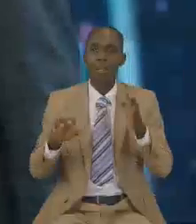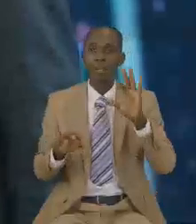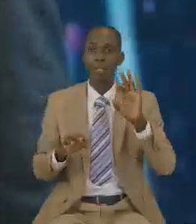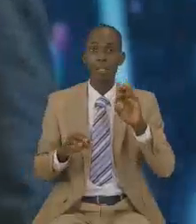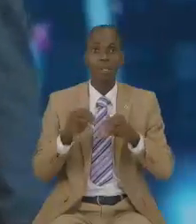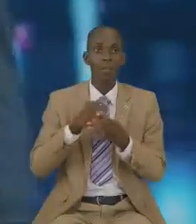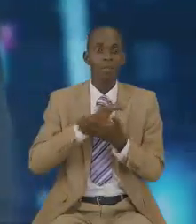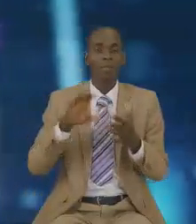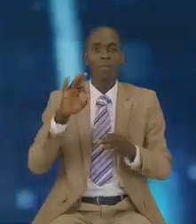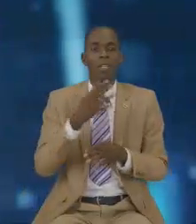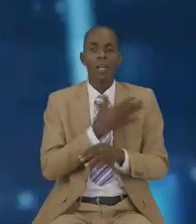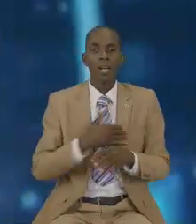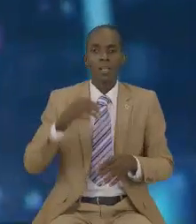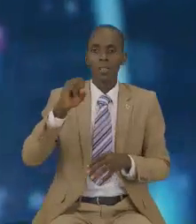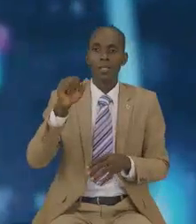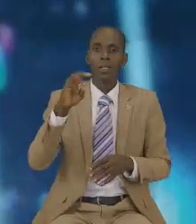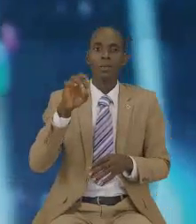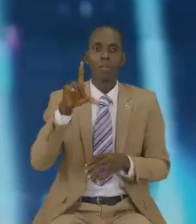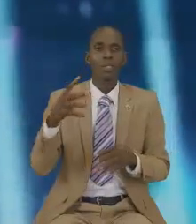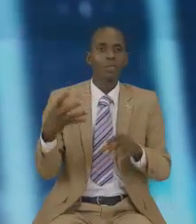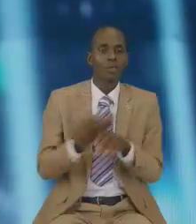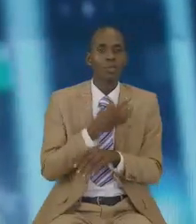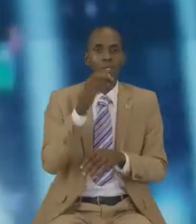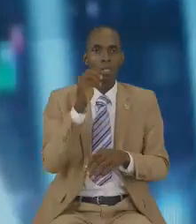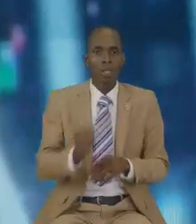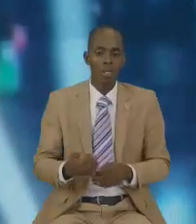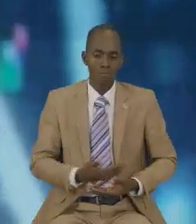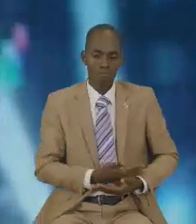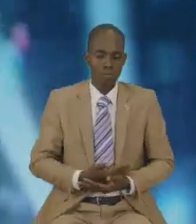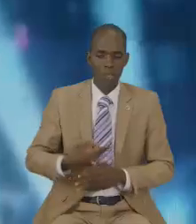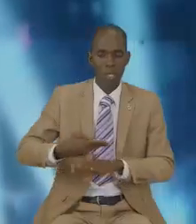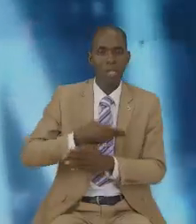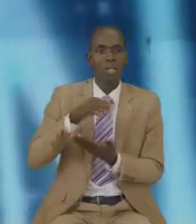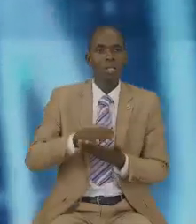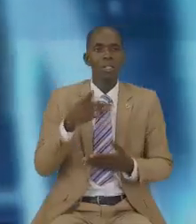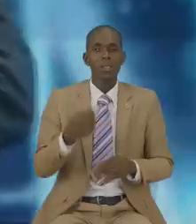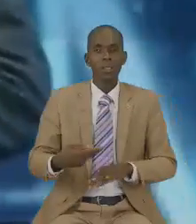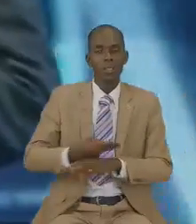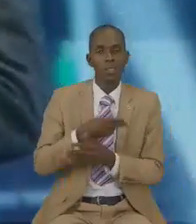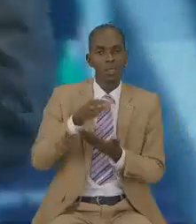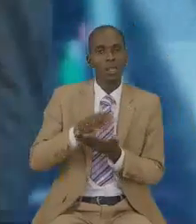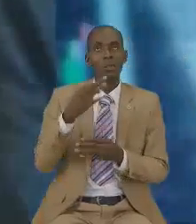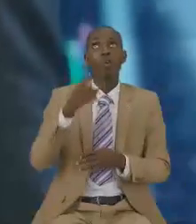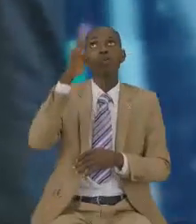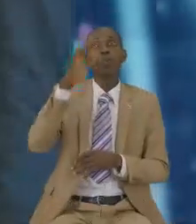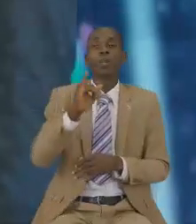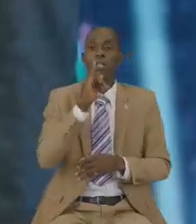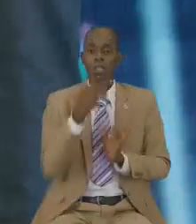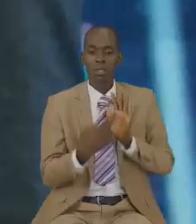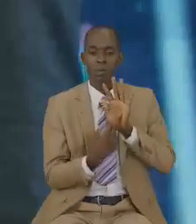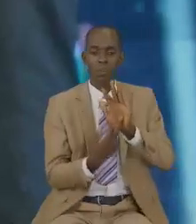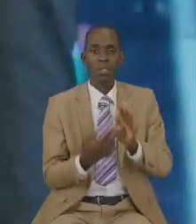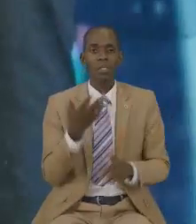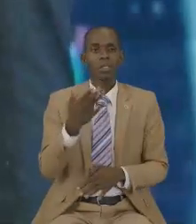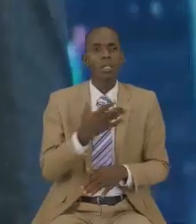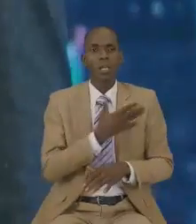in verse 9, and Samuel took a suckling lamb, the Lamb of God is represented there. And because of